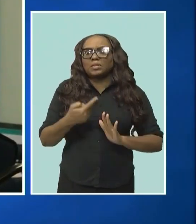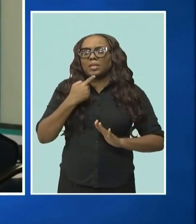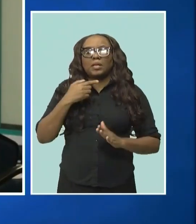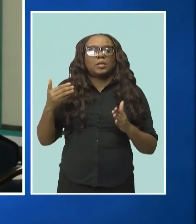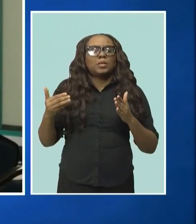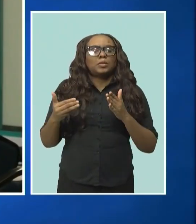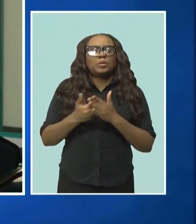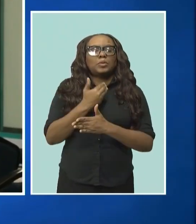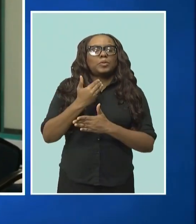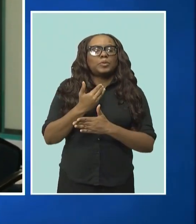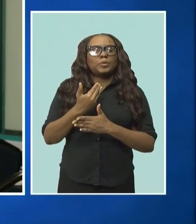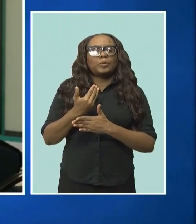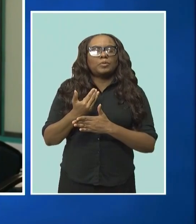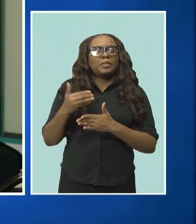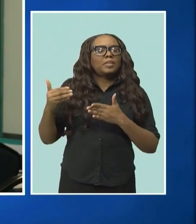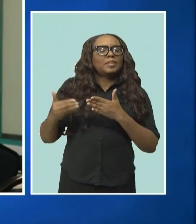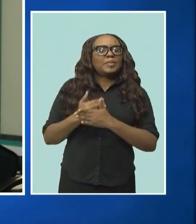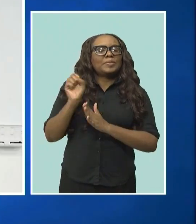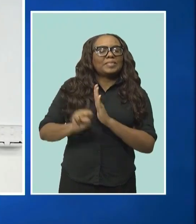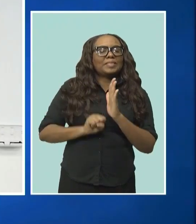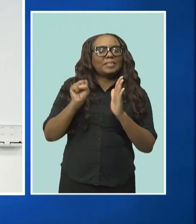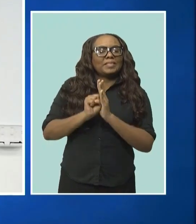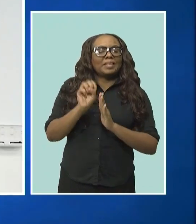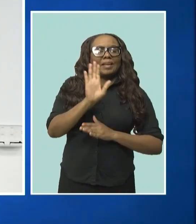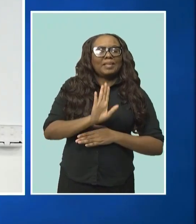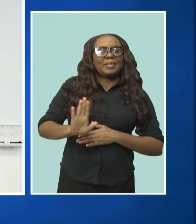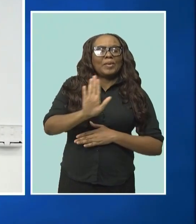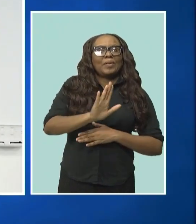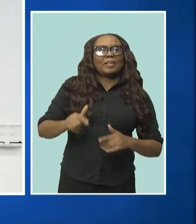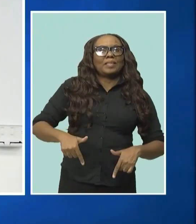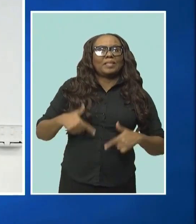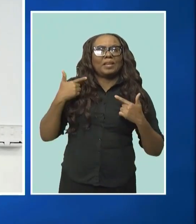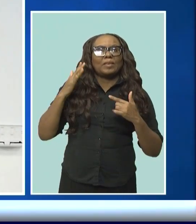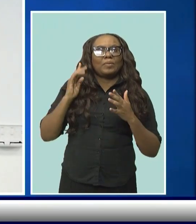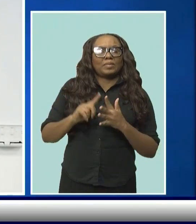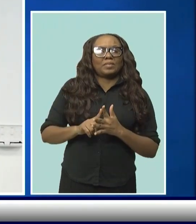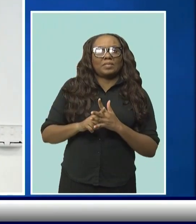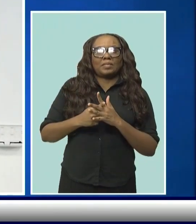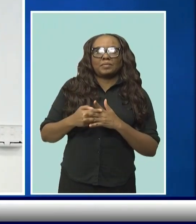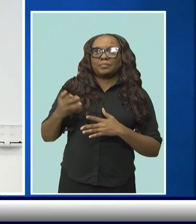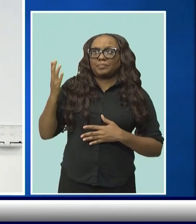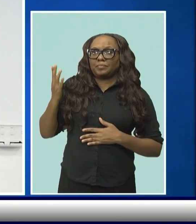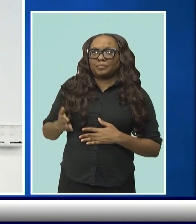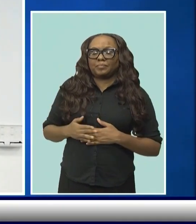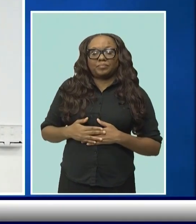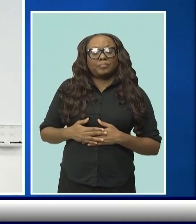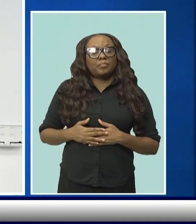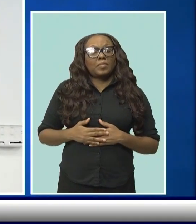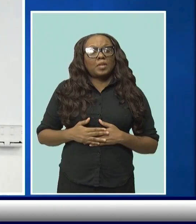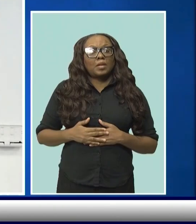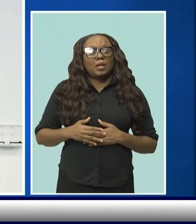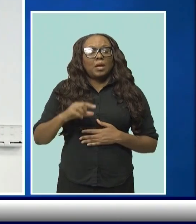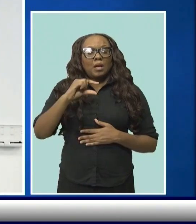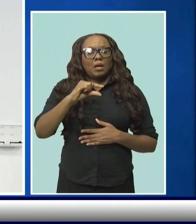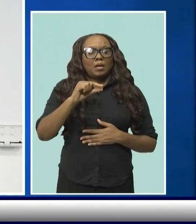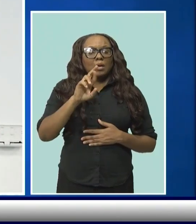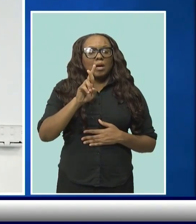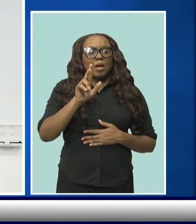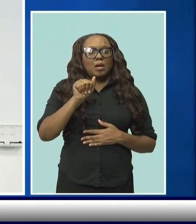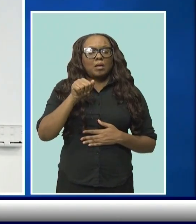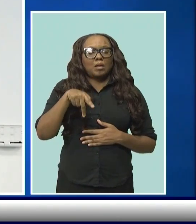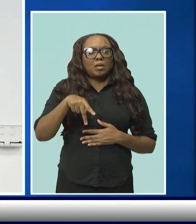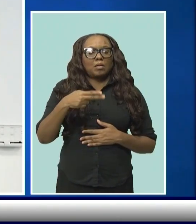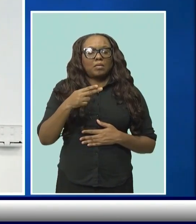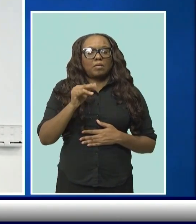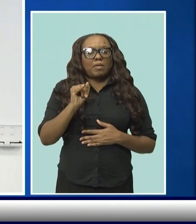in their lives is about to begin. Perspective Graphics is a graphic design business providing